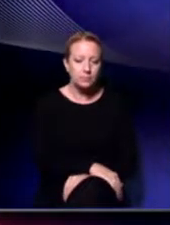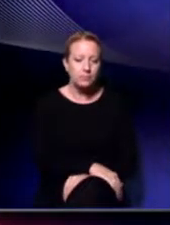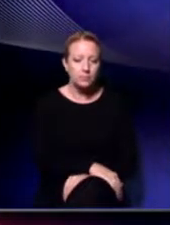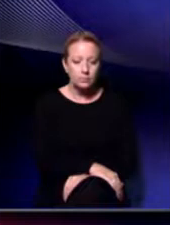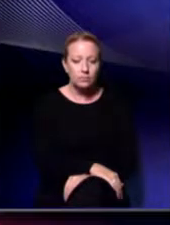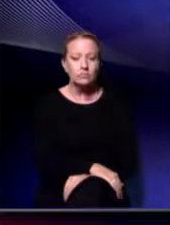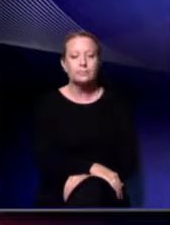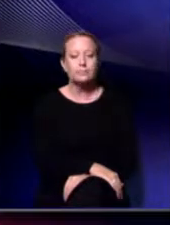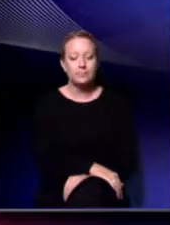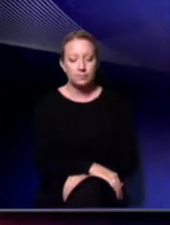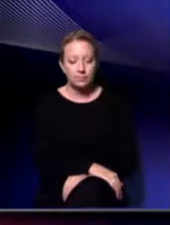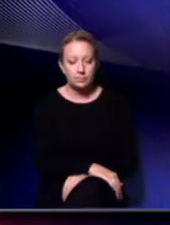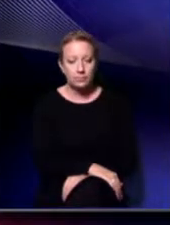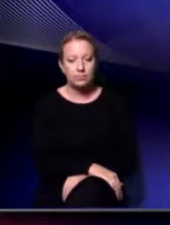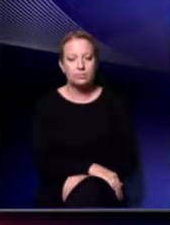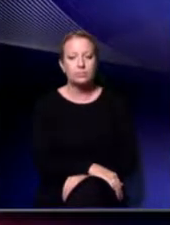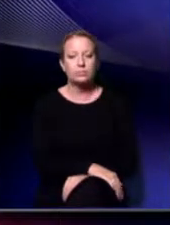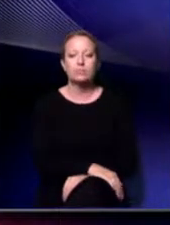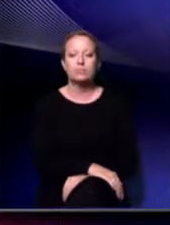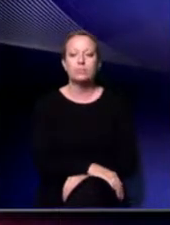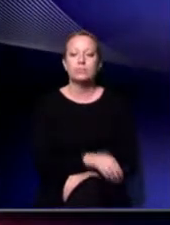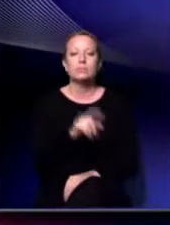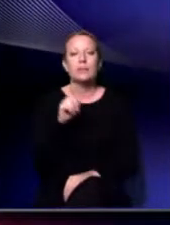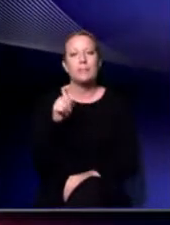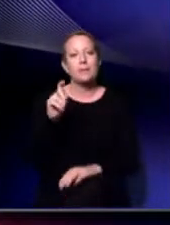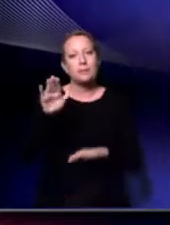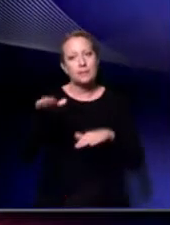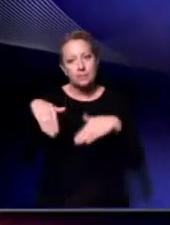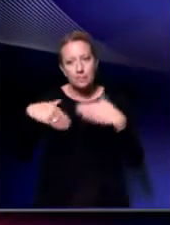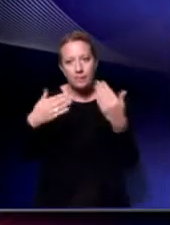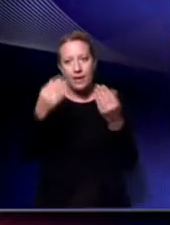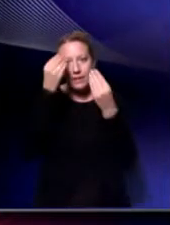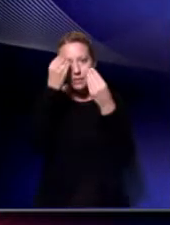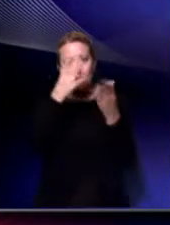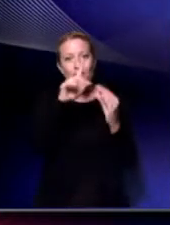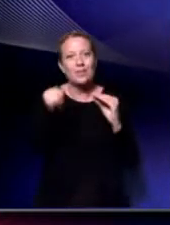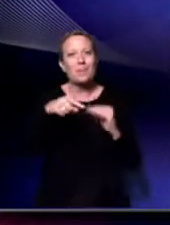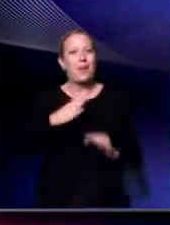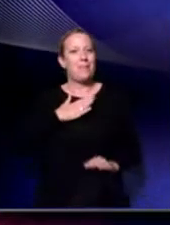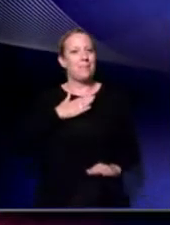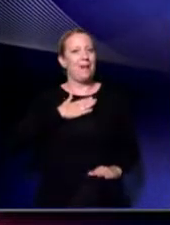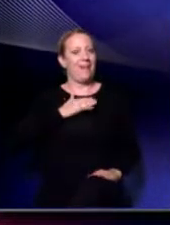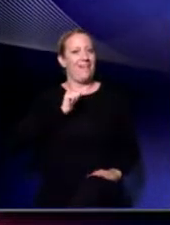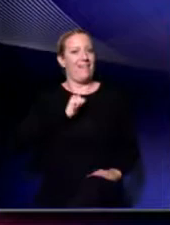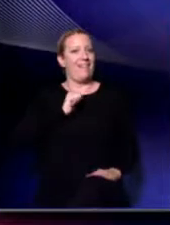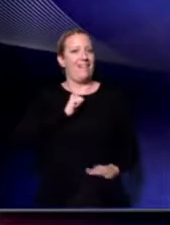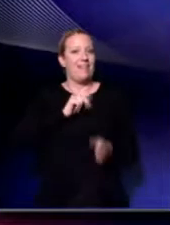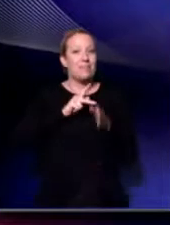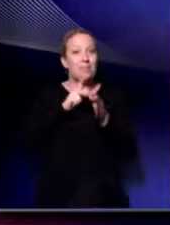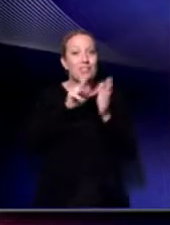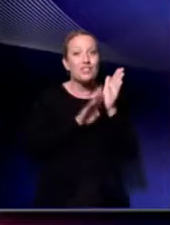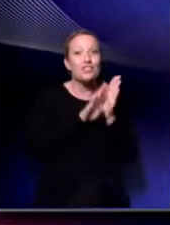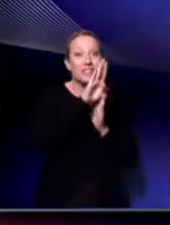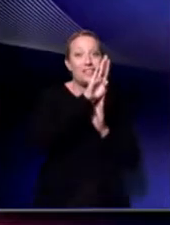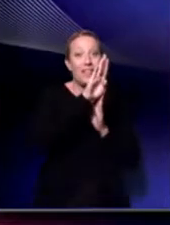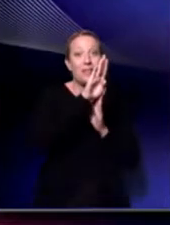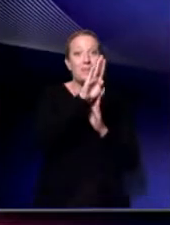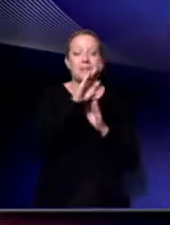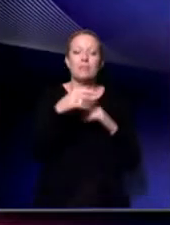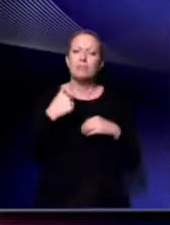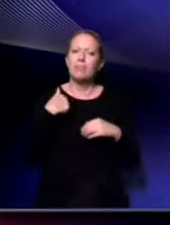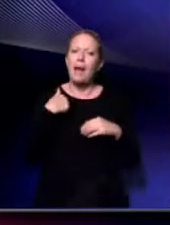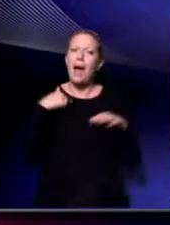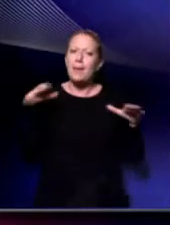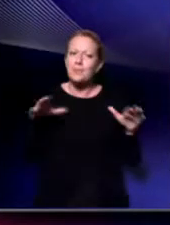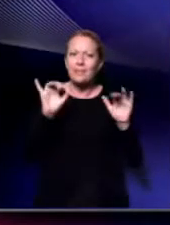Making sure that I provide information about my own professional development. I am doing that, but obviously I've